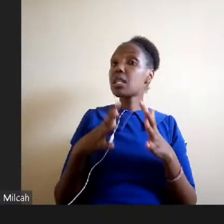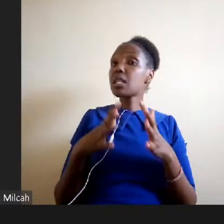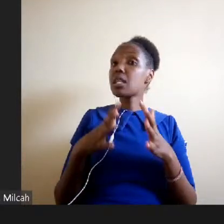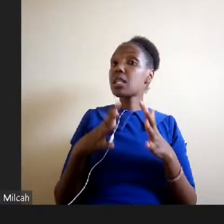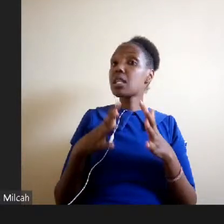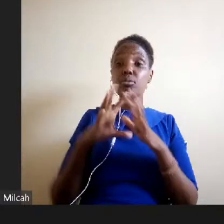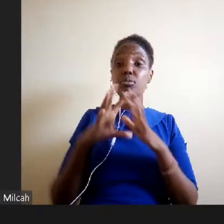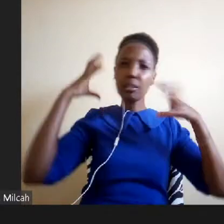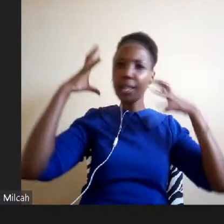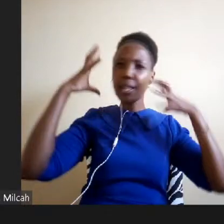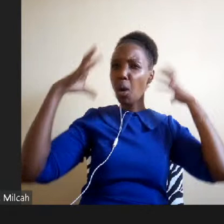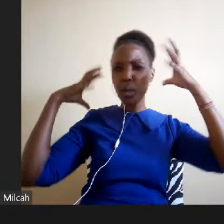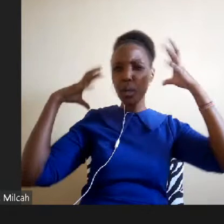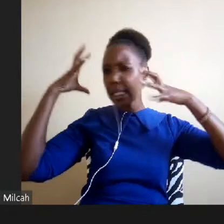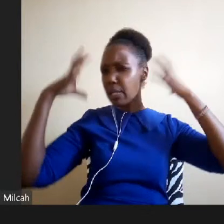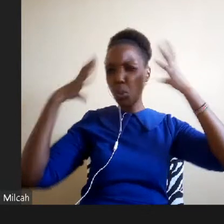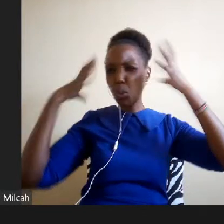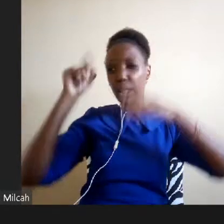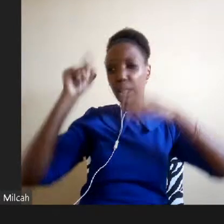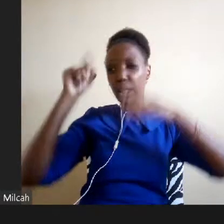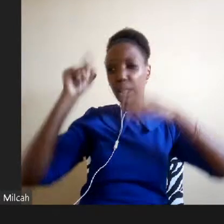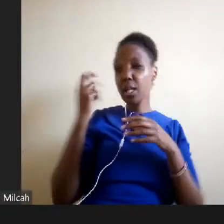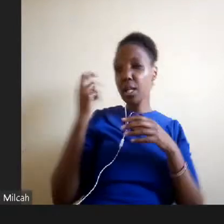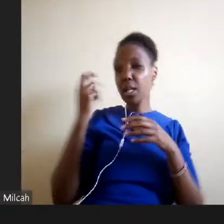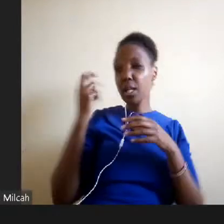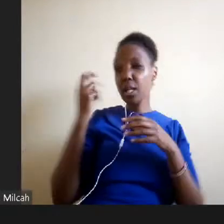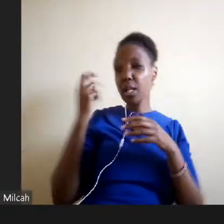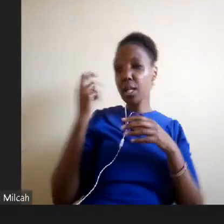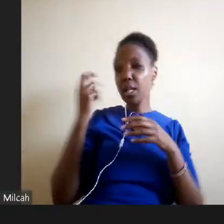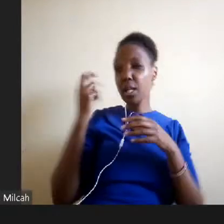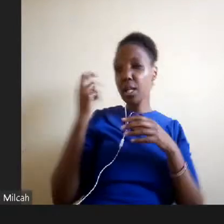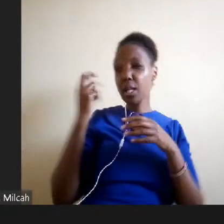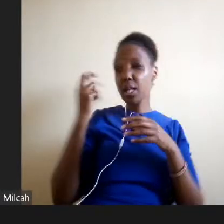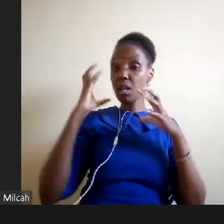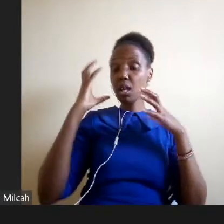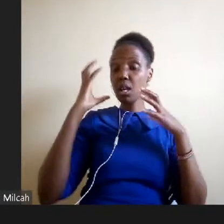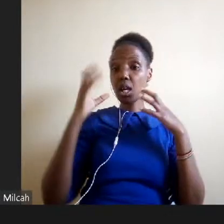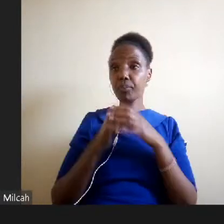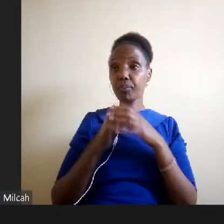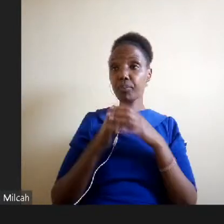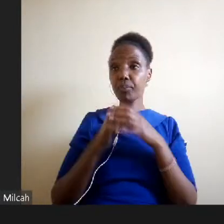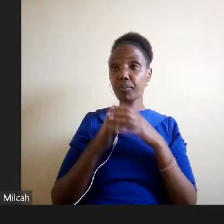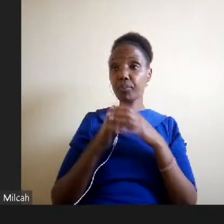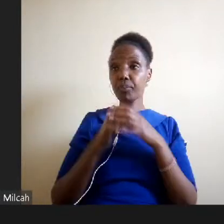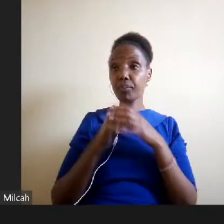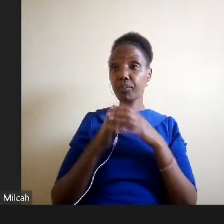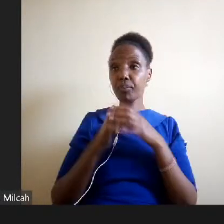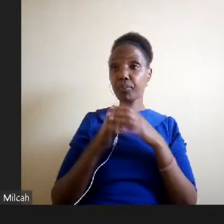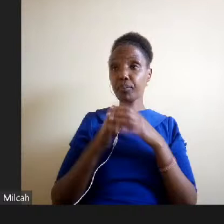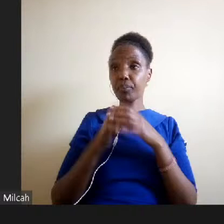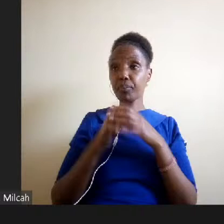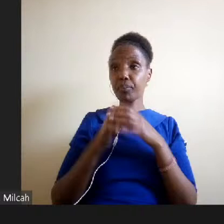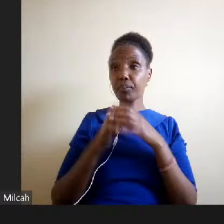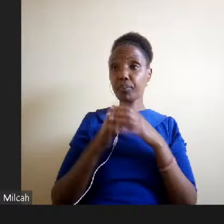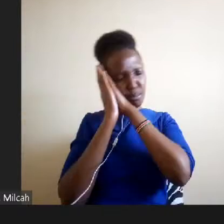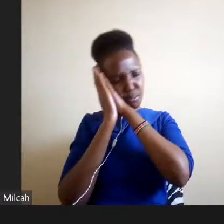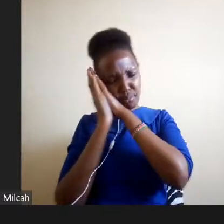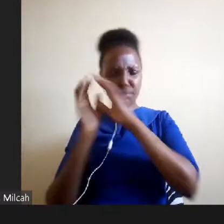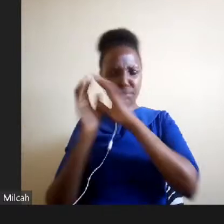way. That is also a red flag. There are children who have nightmares or they have difficulty sleeping, and then some of them will start